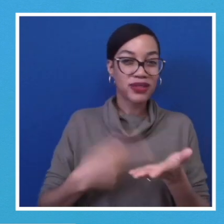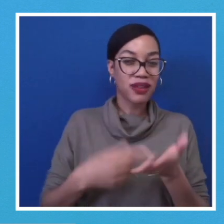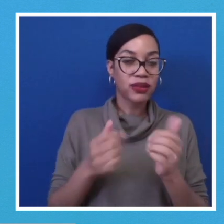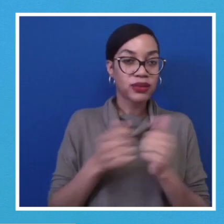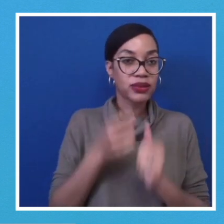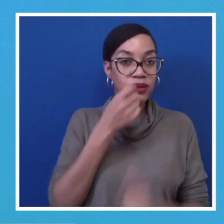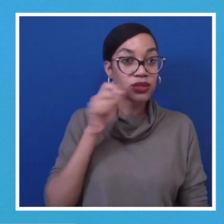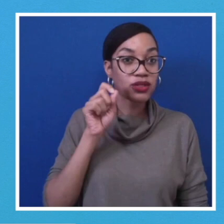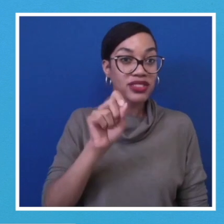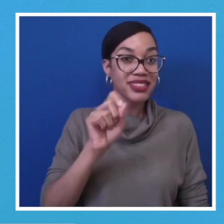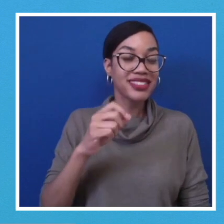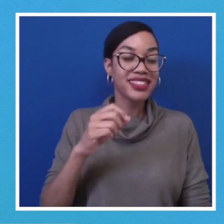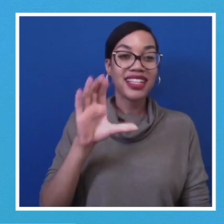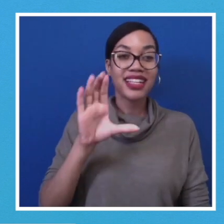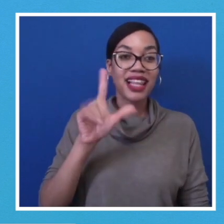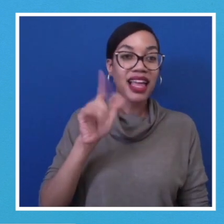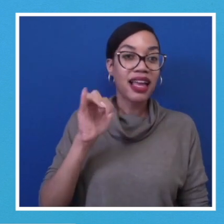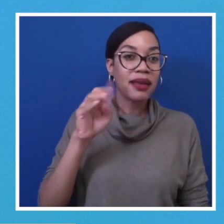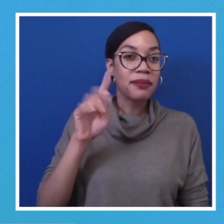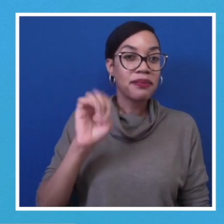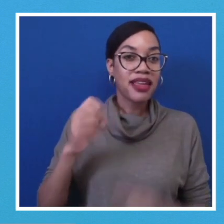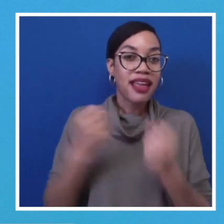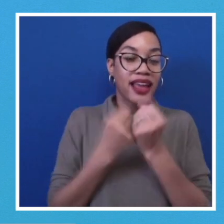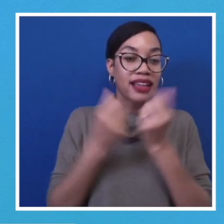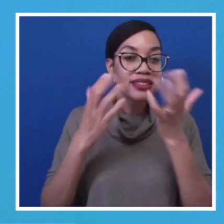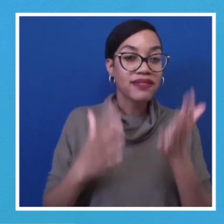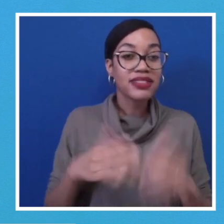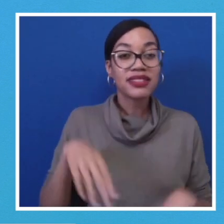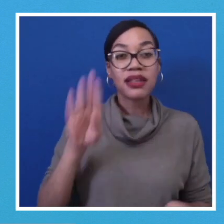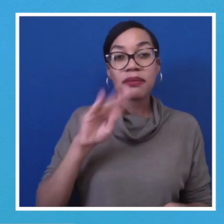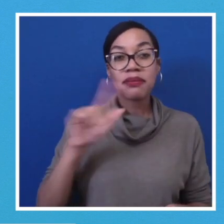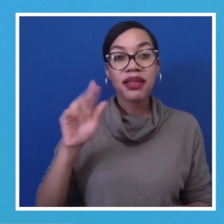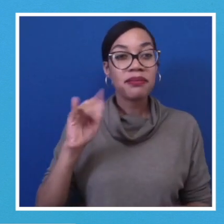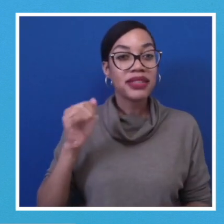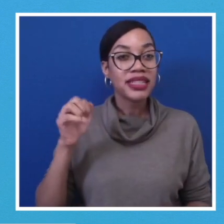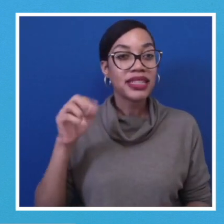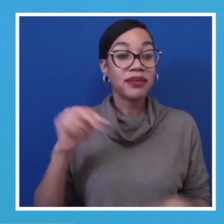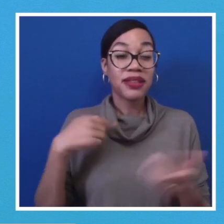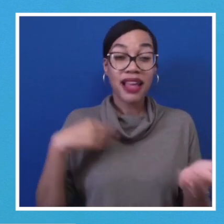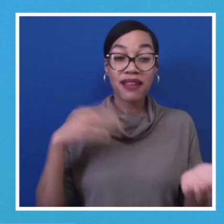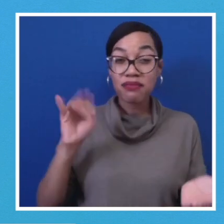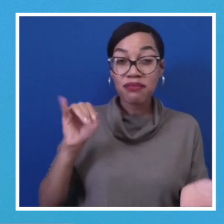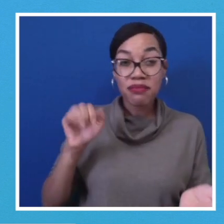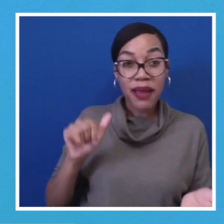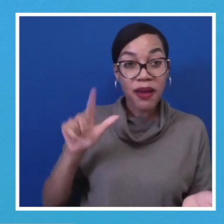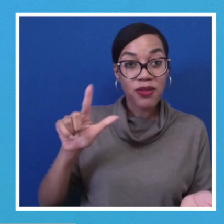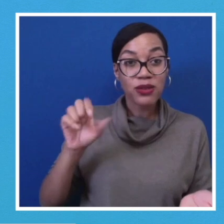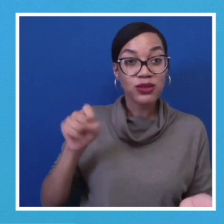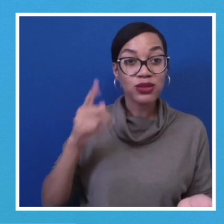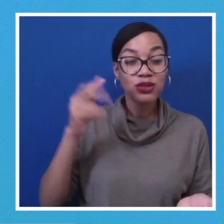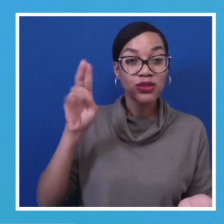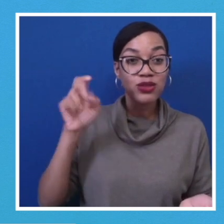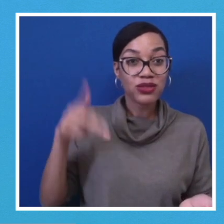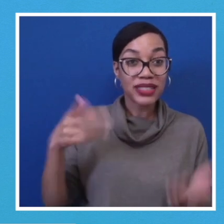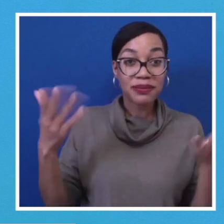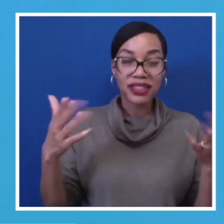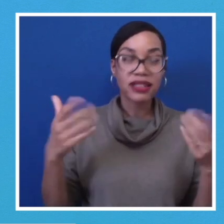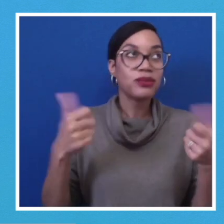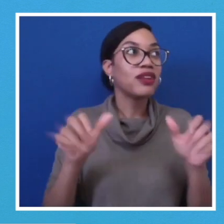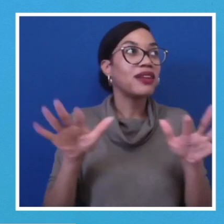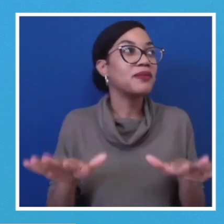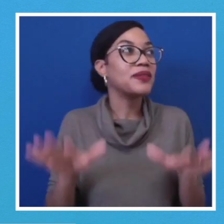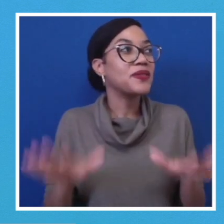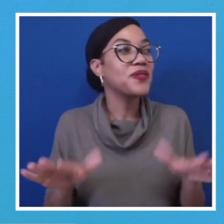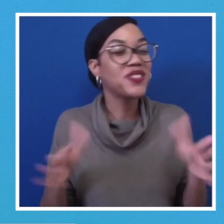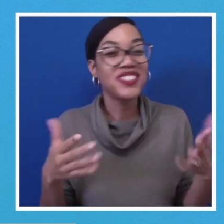Ukrainian climate activist. We're going to hear from Bill McKibben. We got Meryl Streep in the house. So I'm trying to act cool about it.